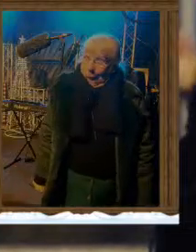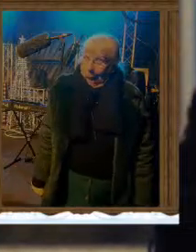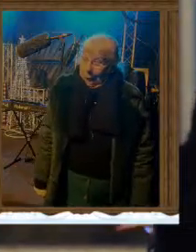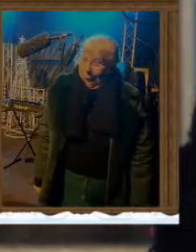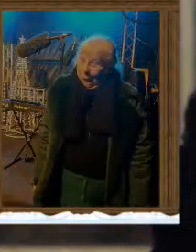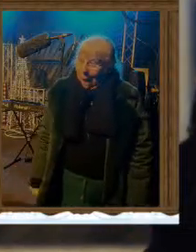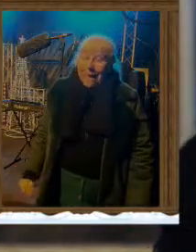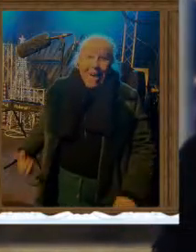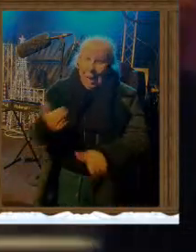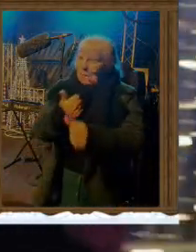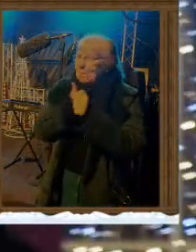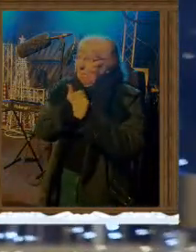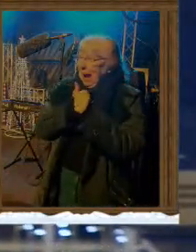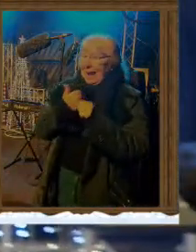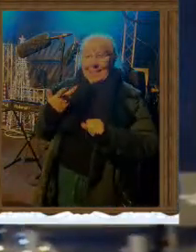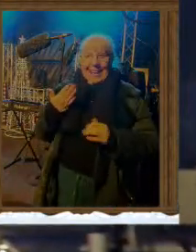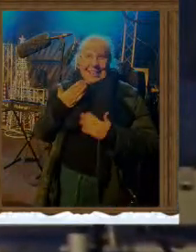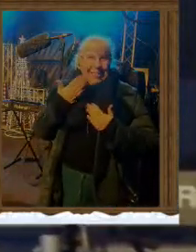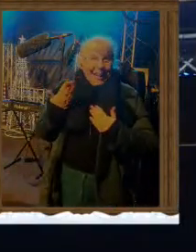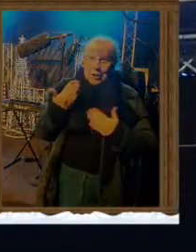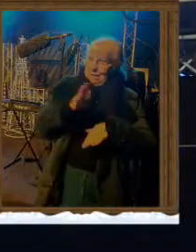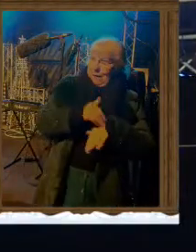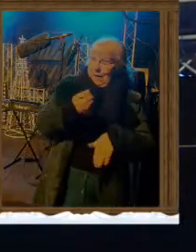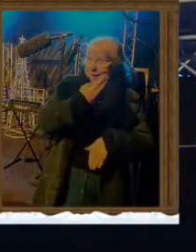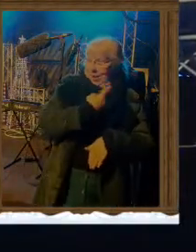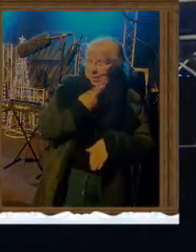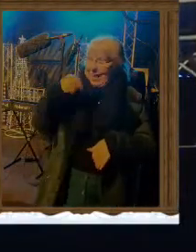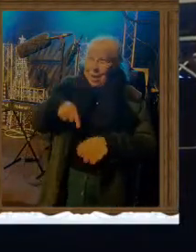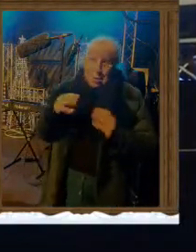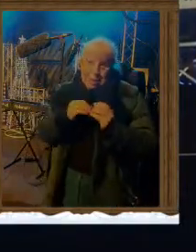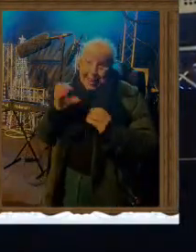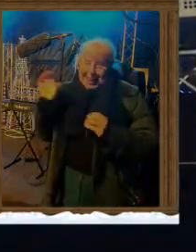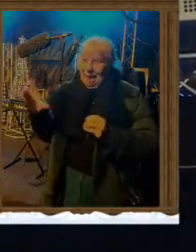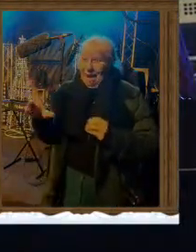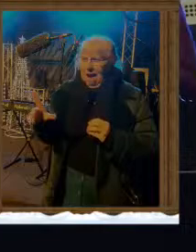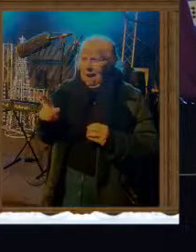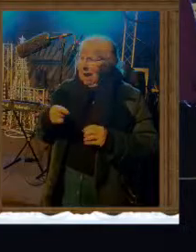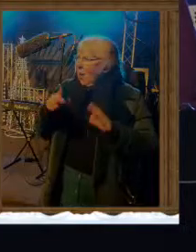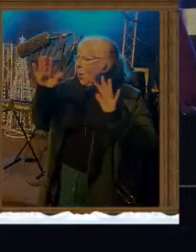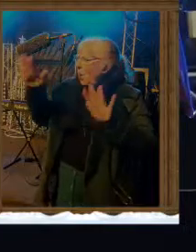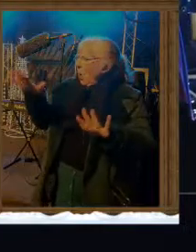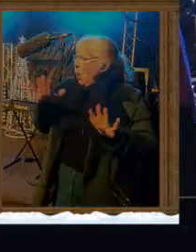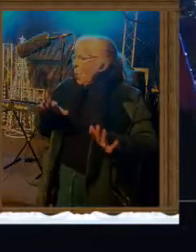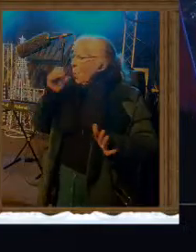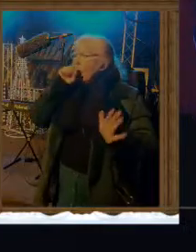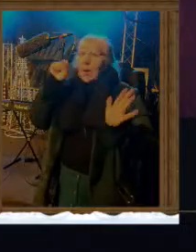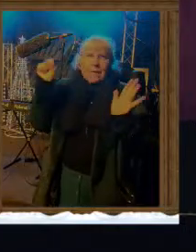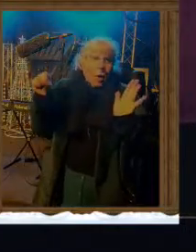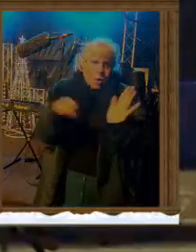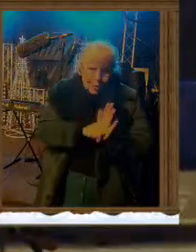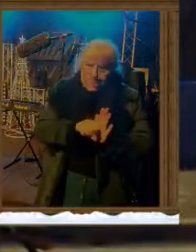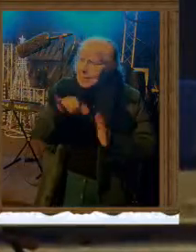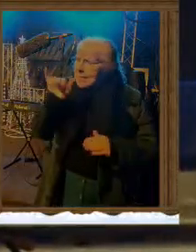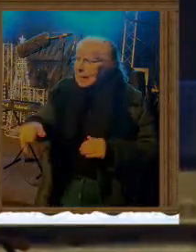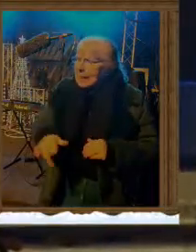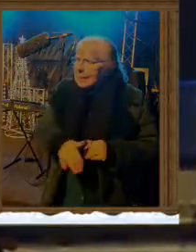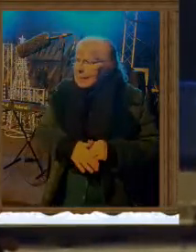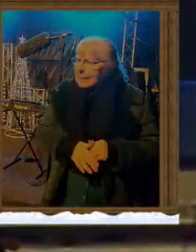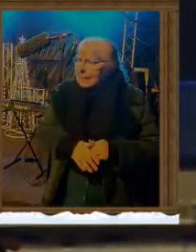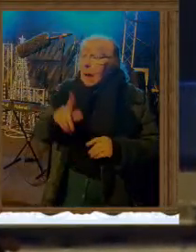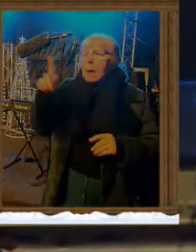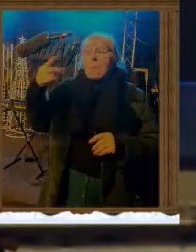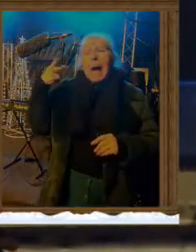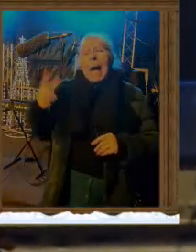Buddy, thank you so much for having Elsa and I in Ballyclare. This has been the most wonderful Christmas. But Elsa, I